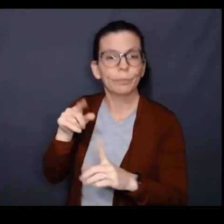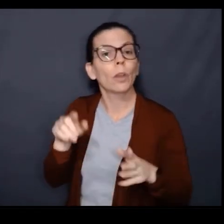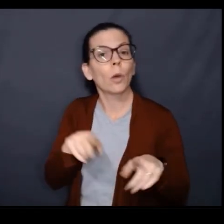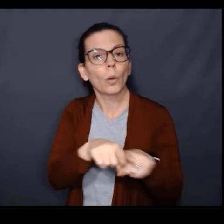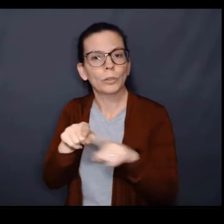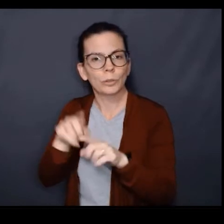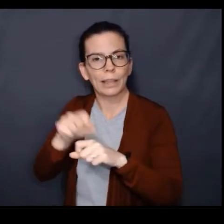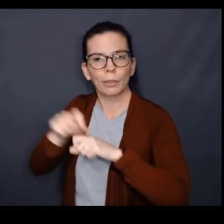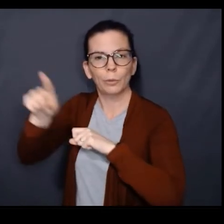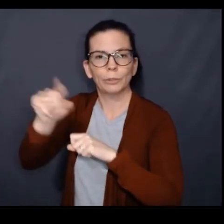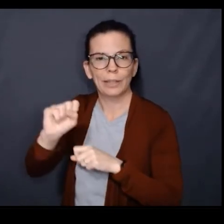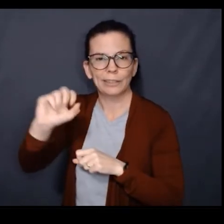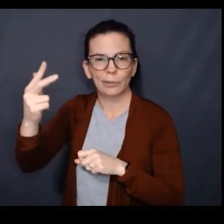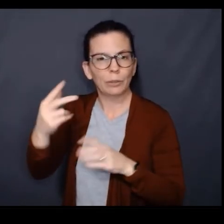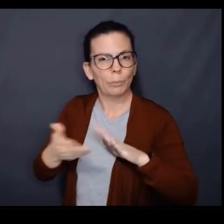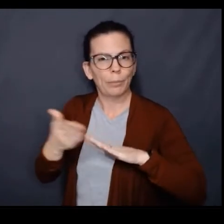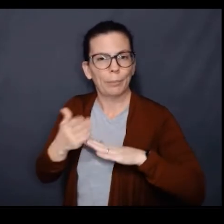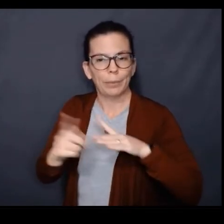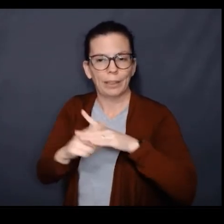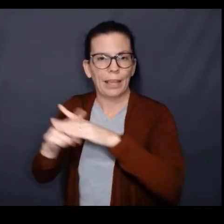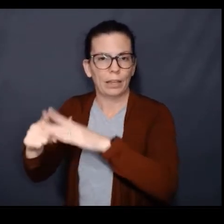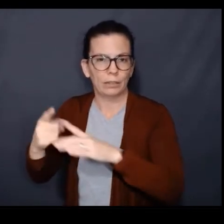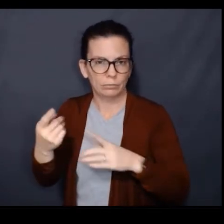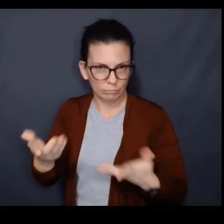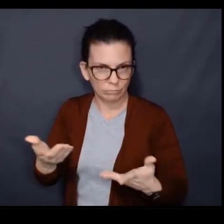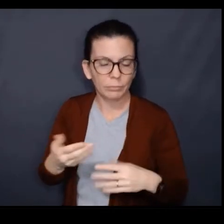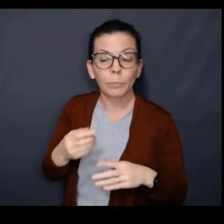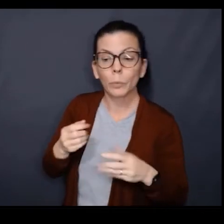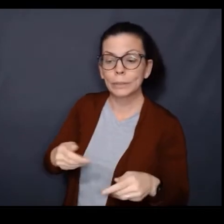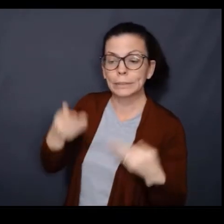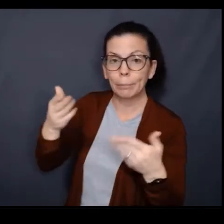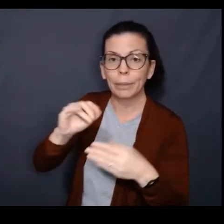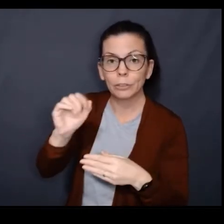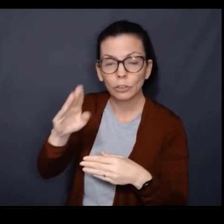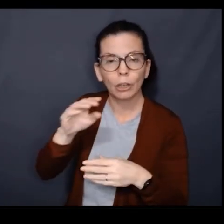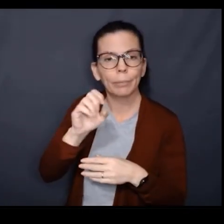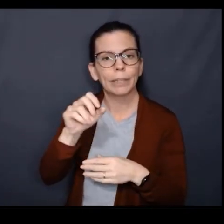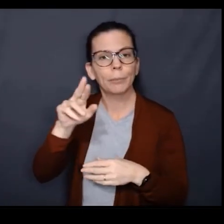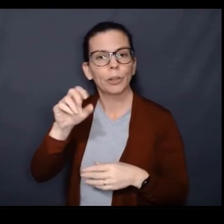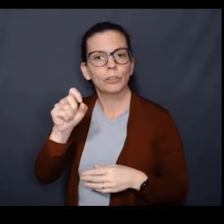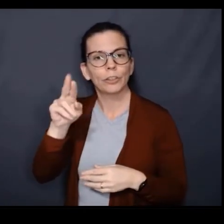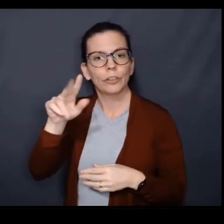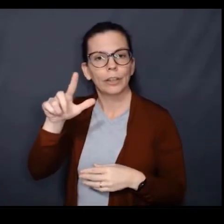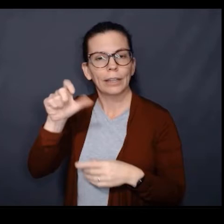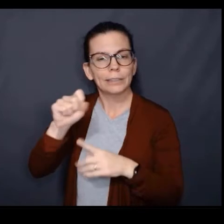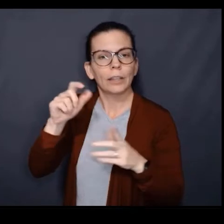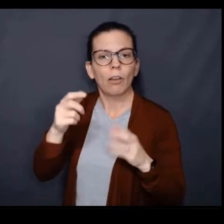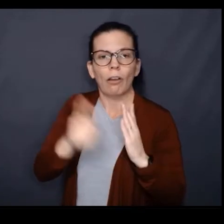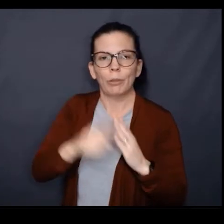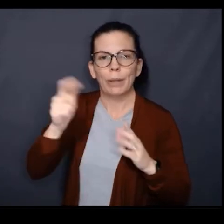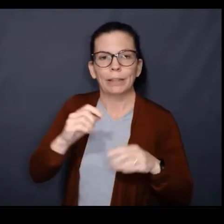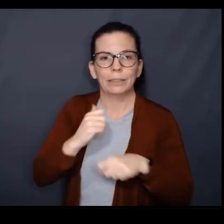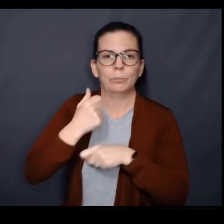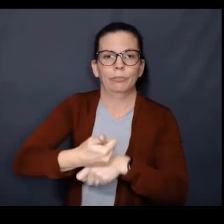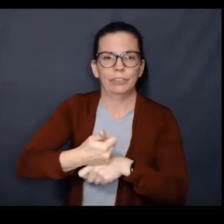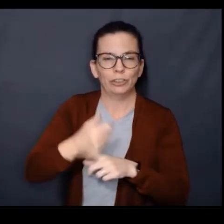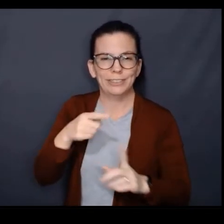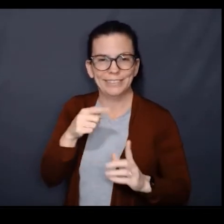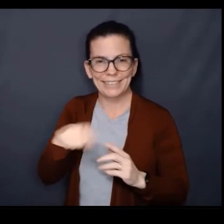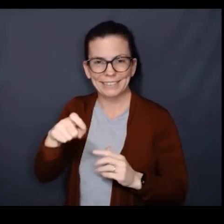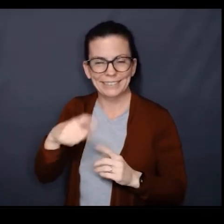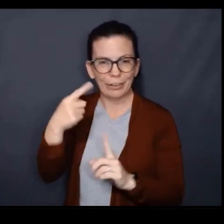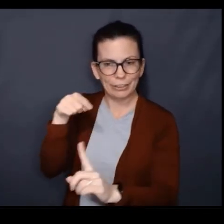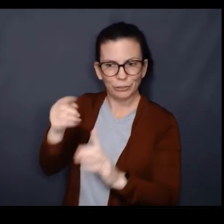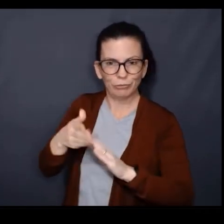S3, and those will populate as the job runs. Once we submit the job, EMR Serverless automatically provisions the resources necessary to